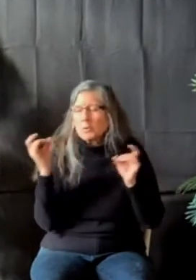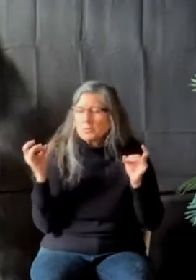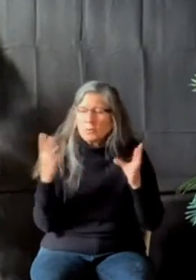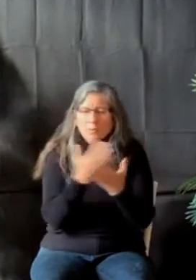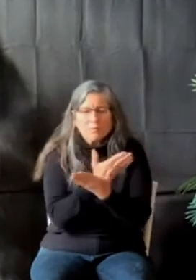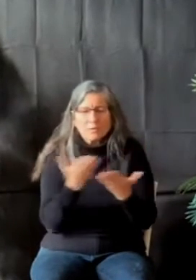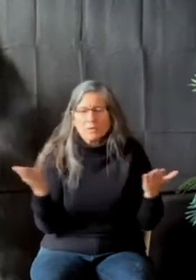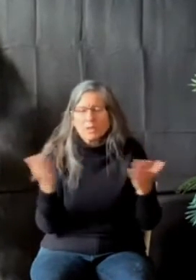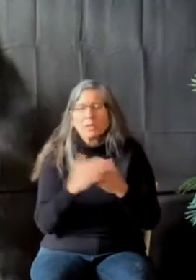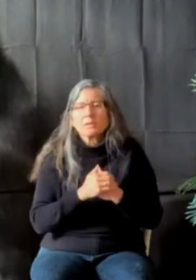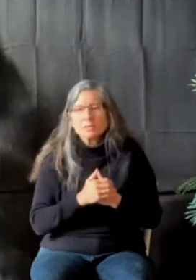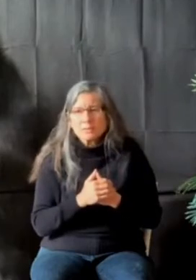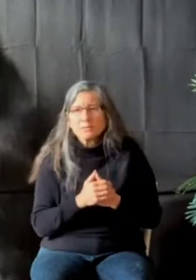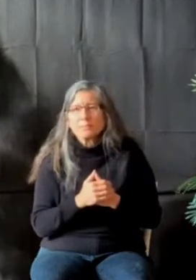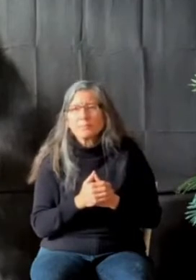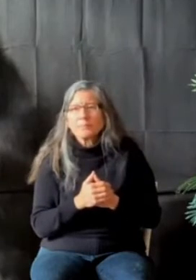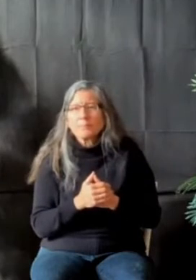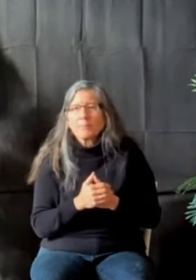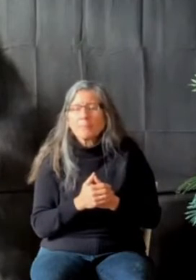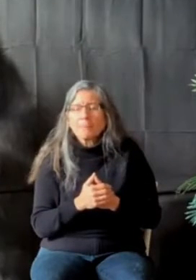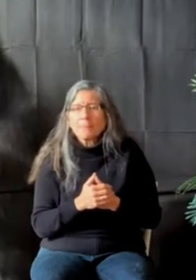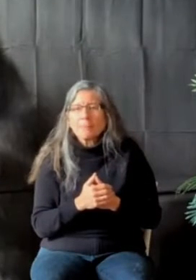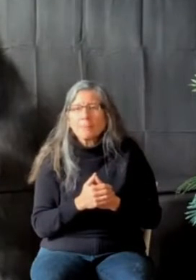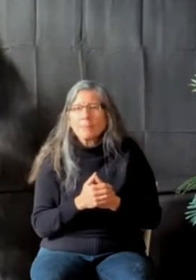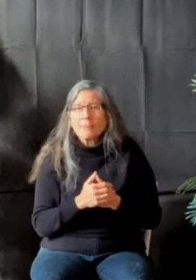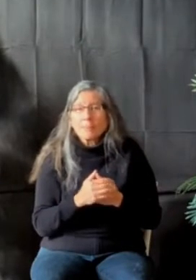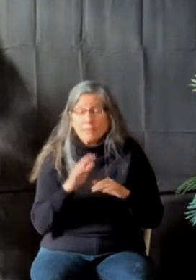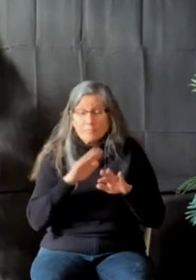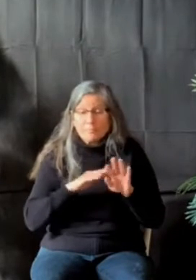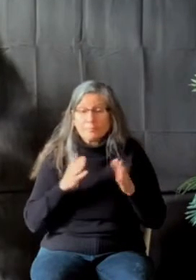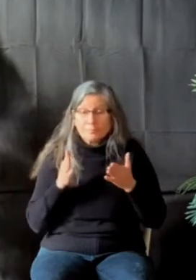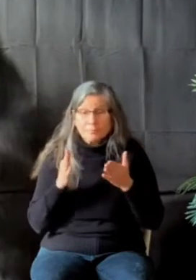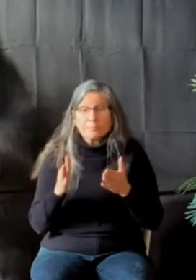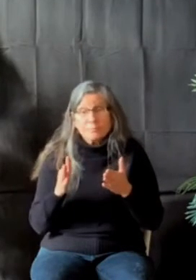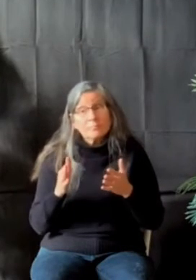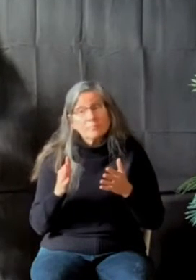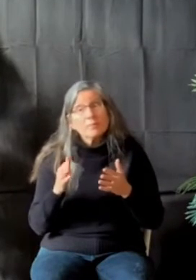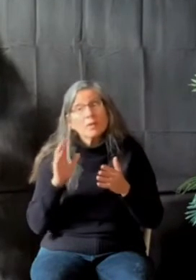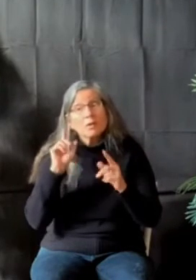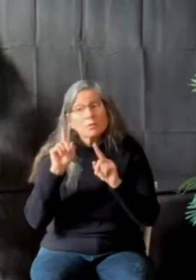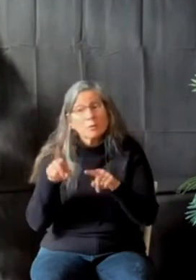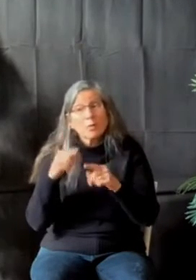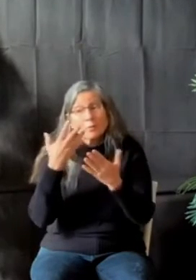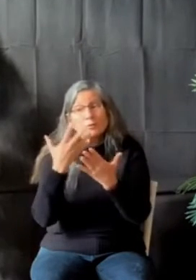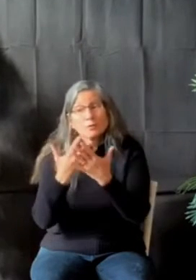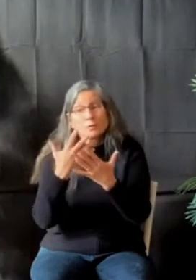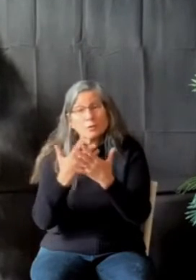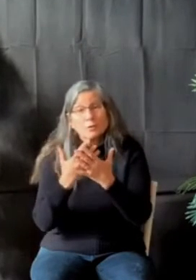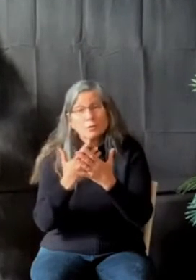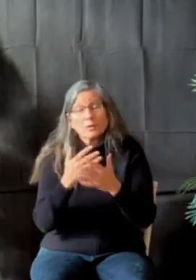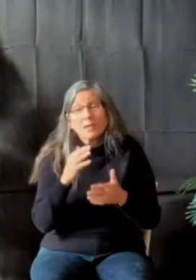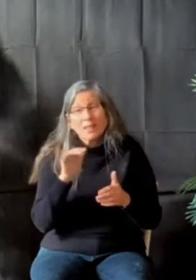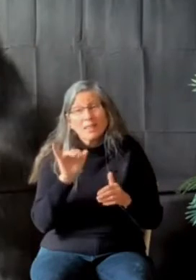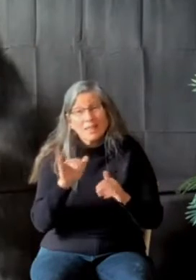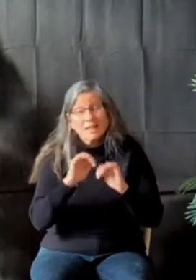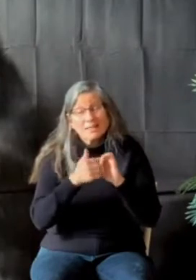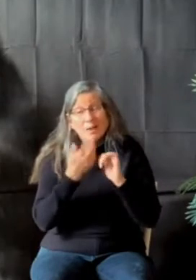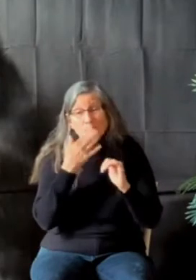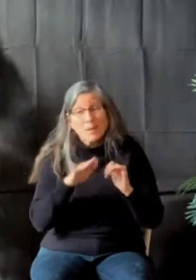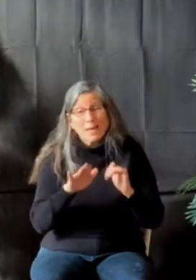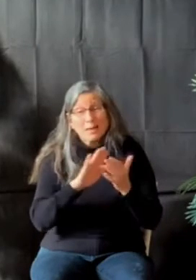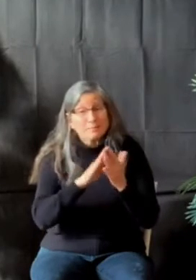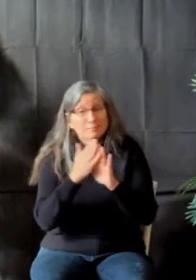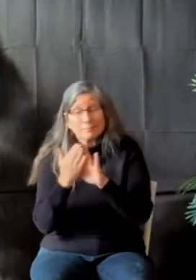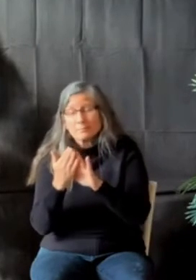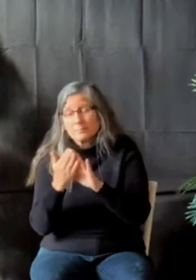things. And was on his way to go to jail. You know, that's how bad he had gotten.